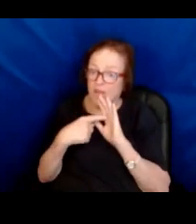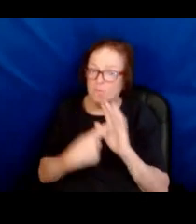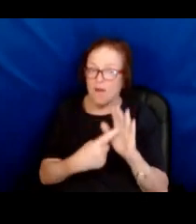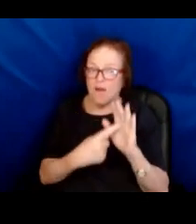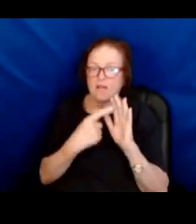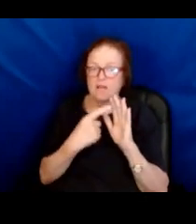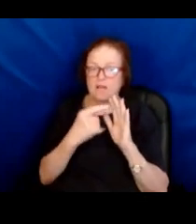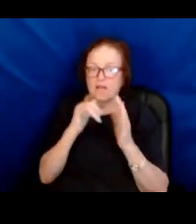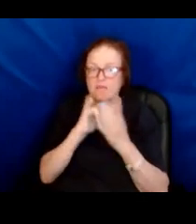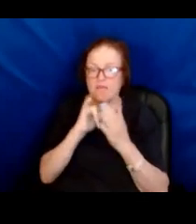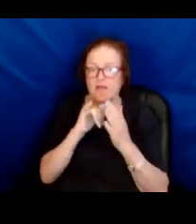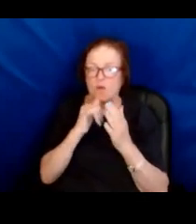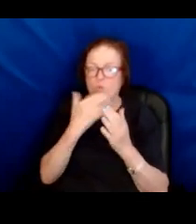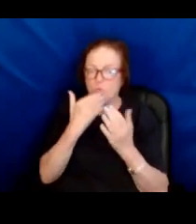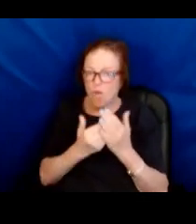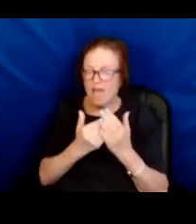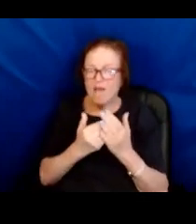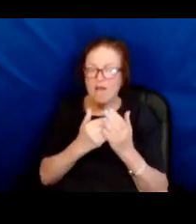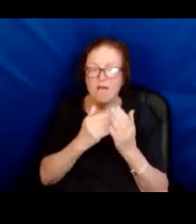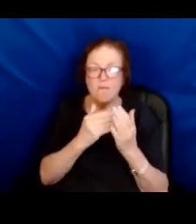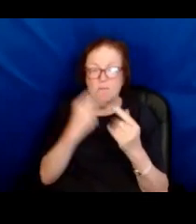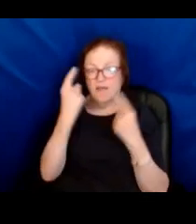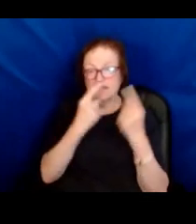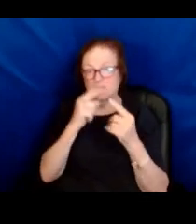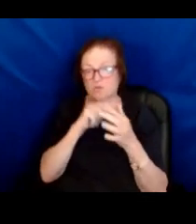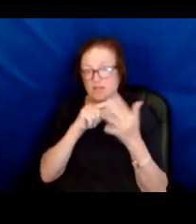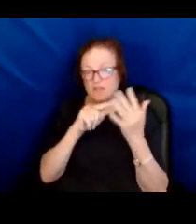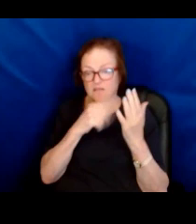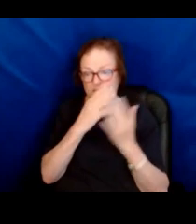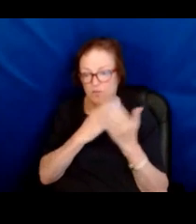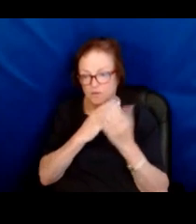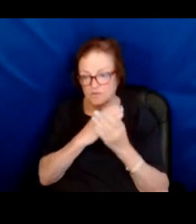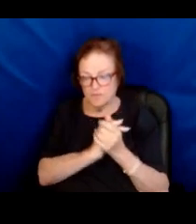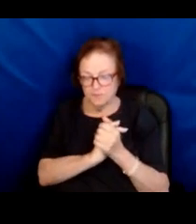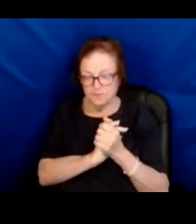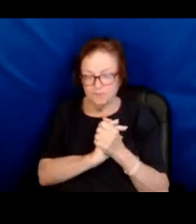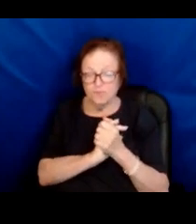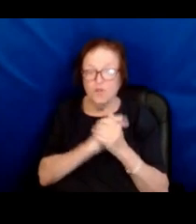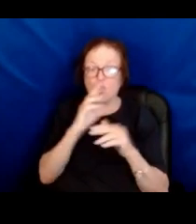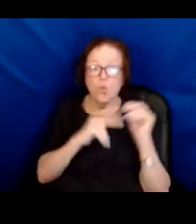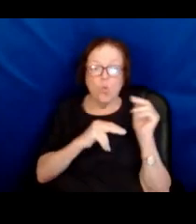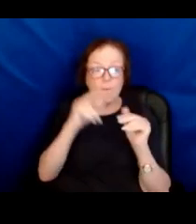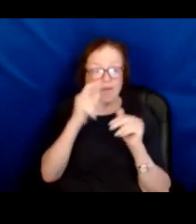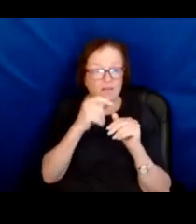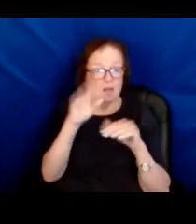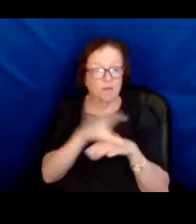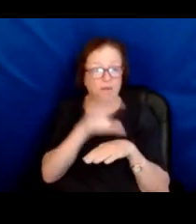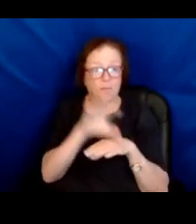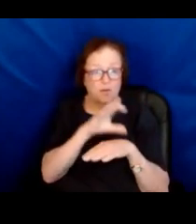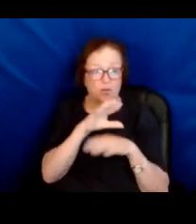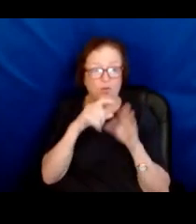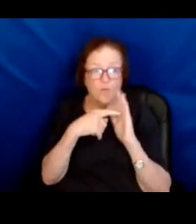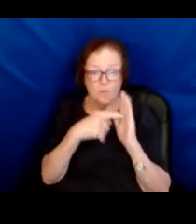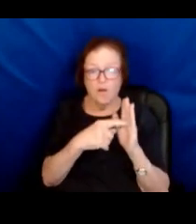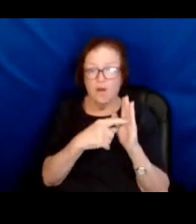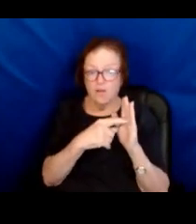well by just considering these parts. So we built up a little computer simulation model, and I have